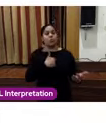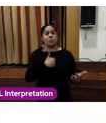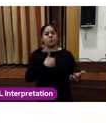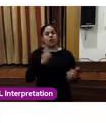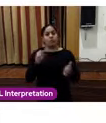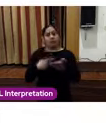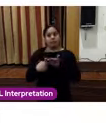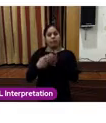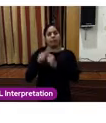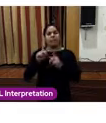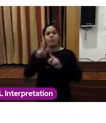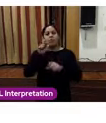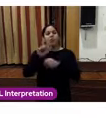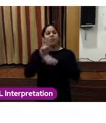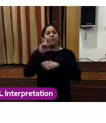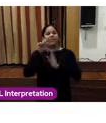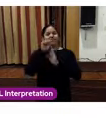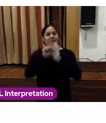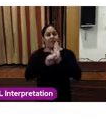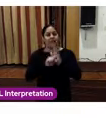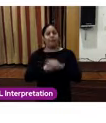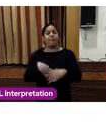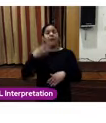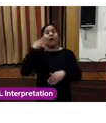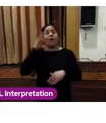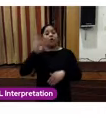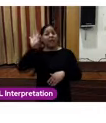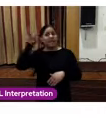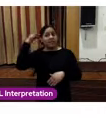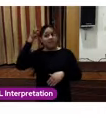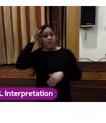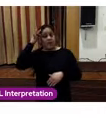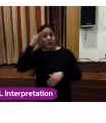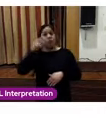better. There is a federal gas tax,